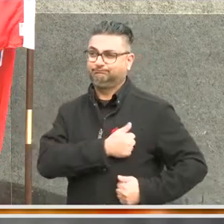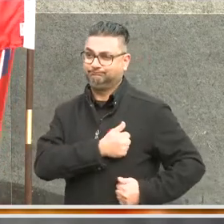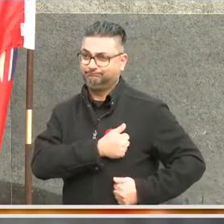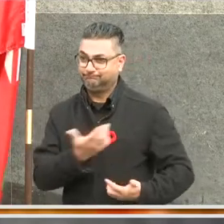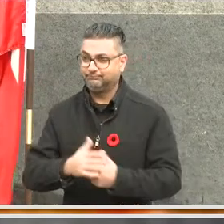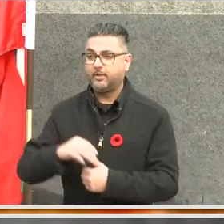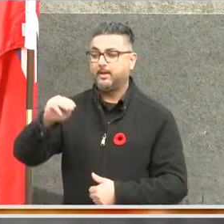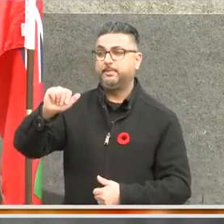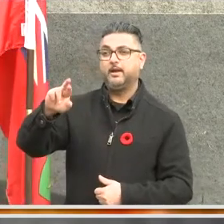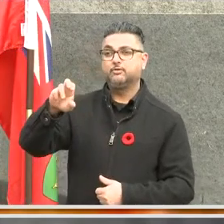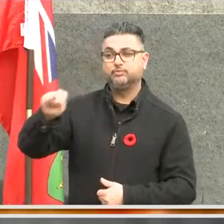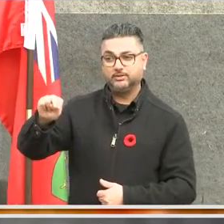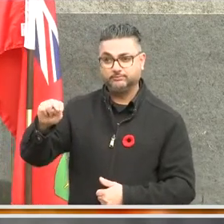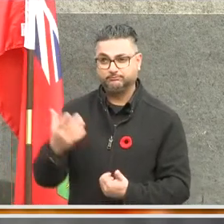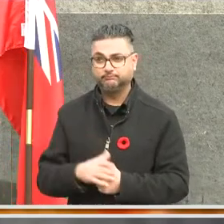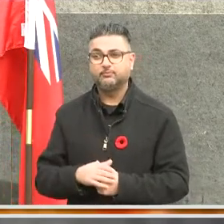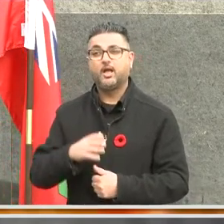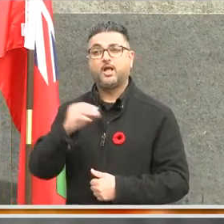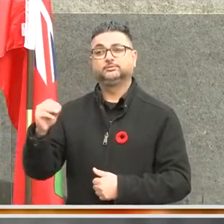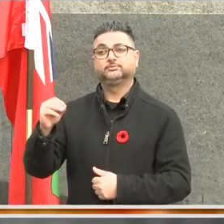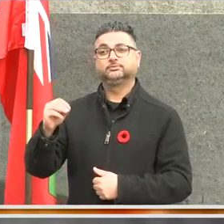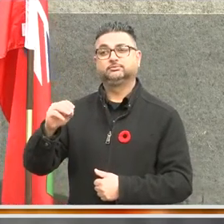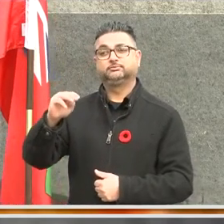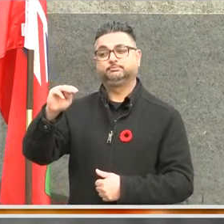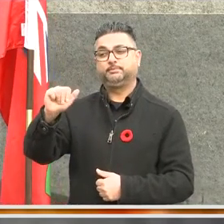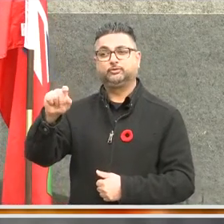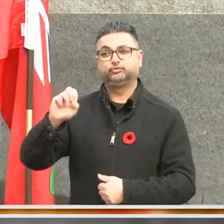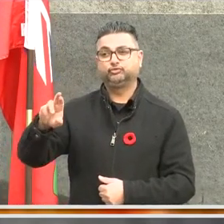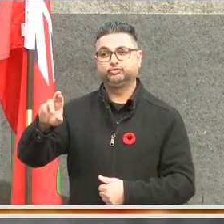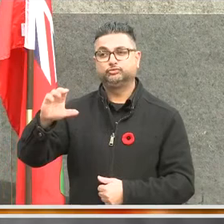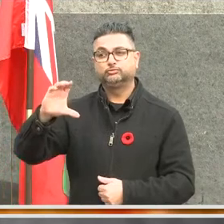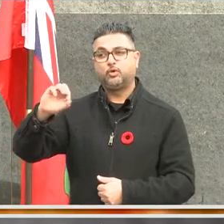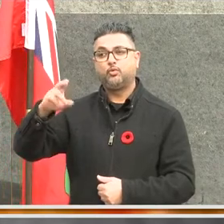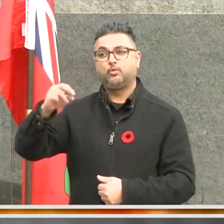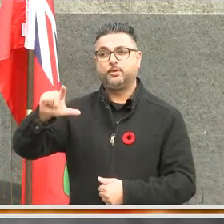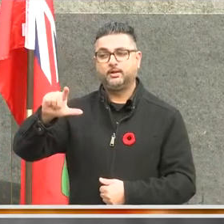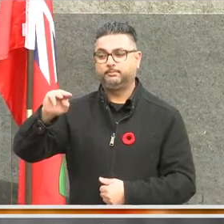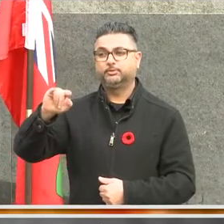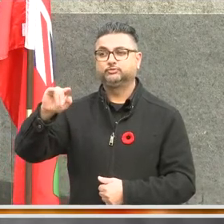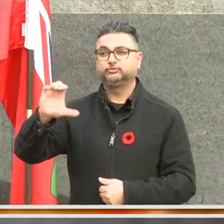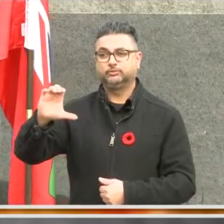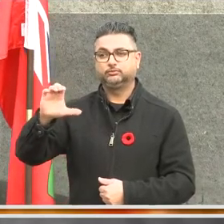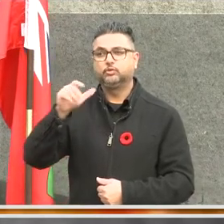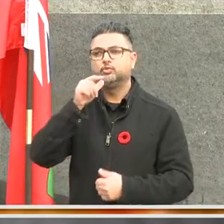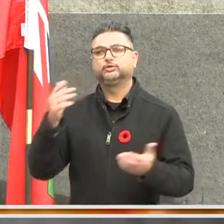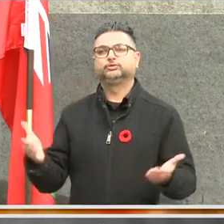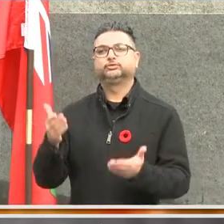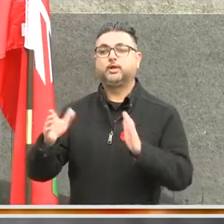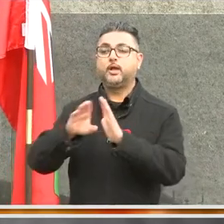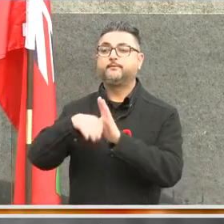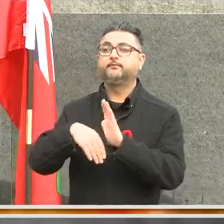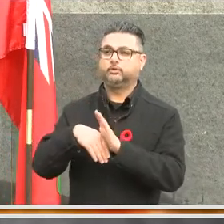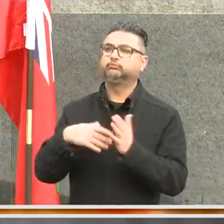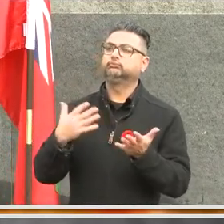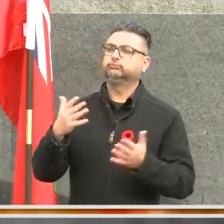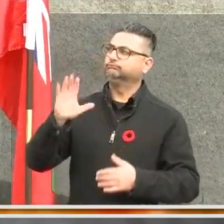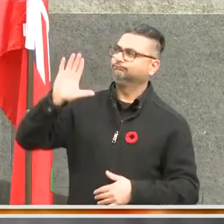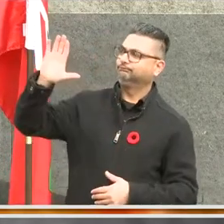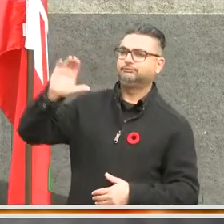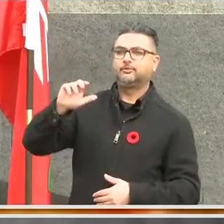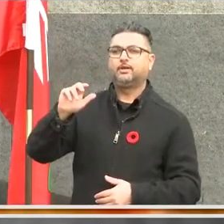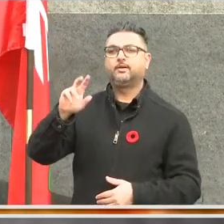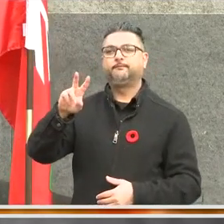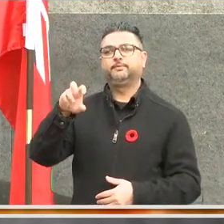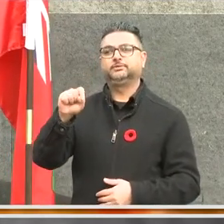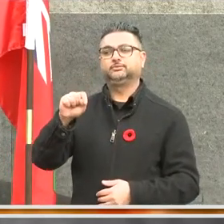Buzniski, and Master Corporal Medic, who is here on behalf of the veterans of Afghanistan.